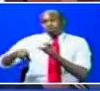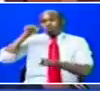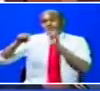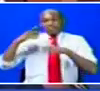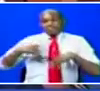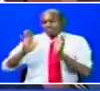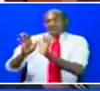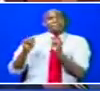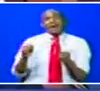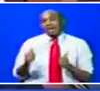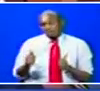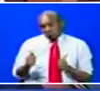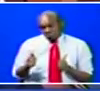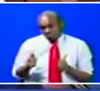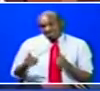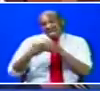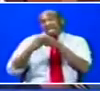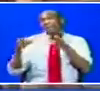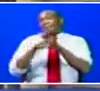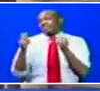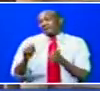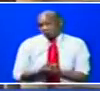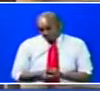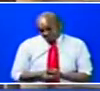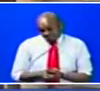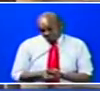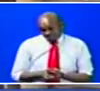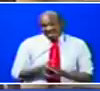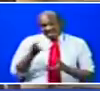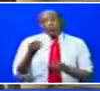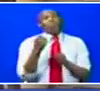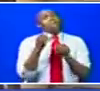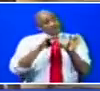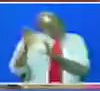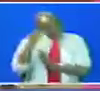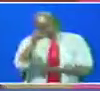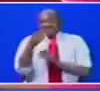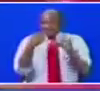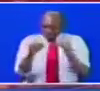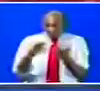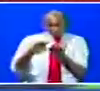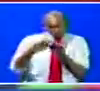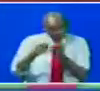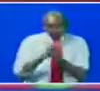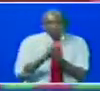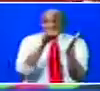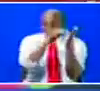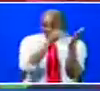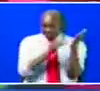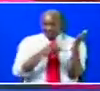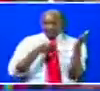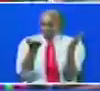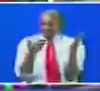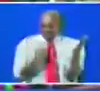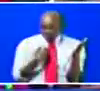submitted its 9 members. Efforts by the 11th Parliament to debate and adopt the list of EALA